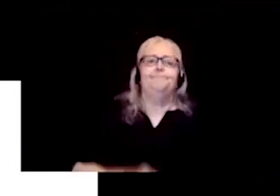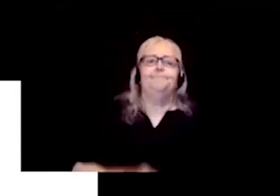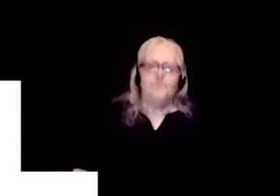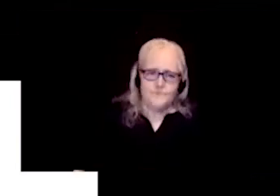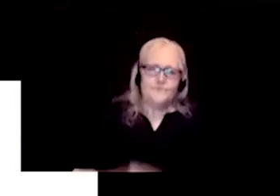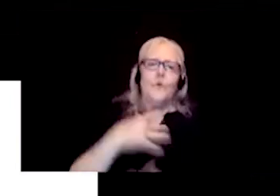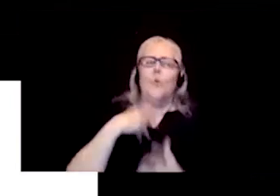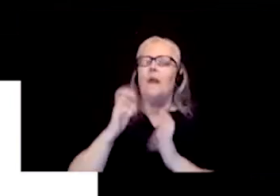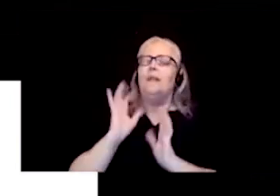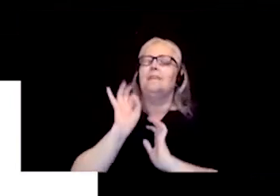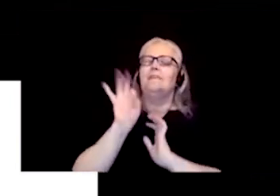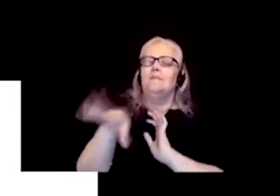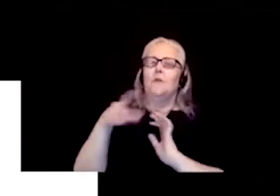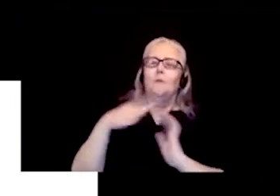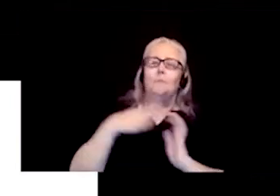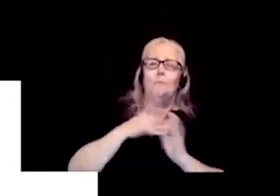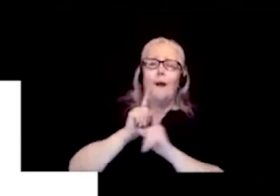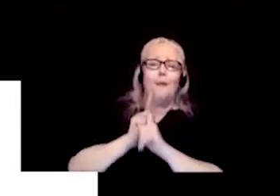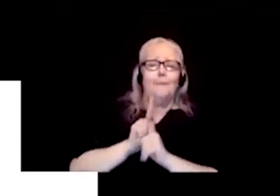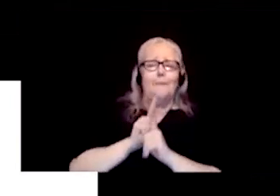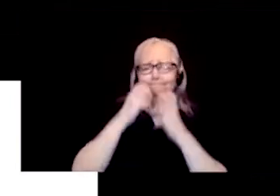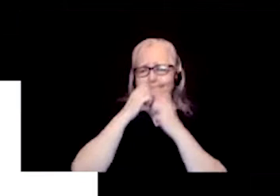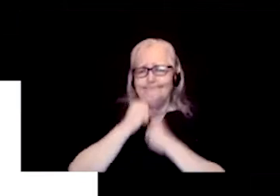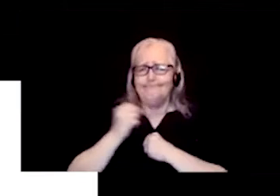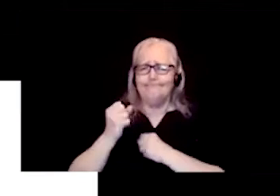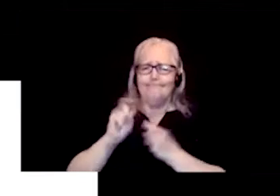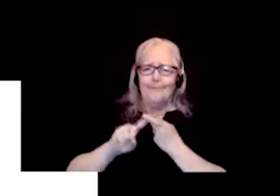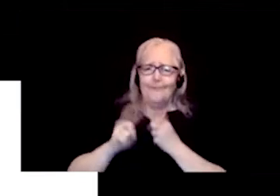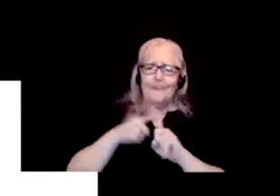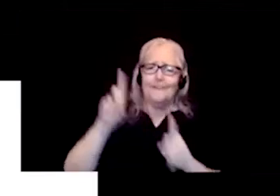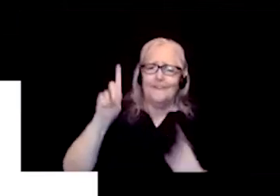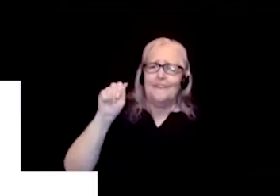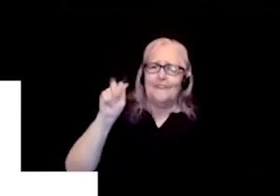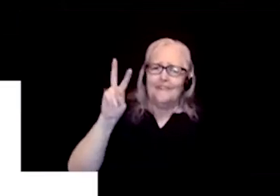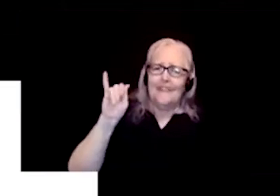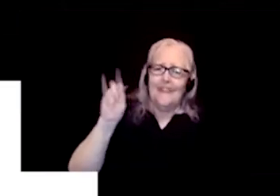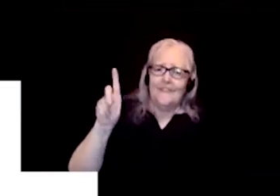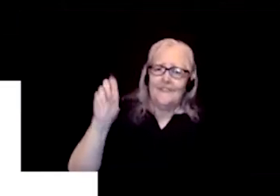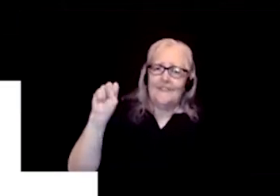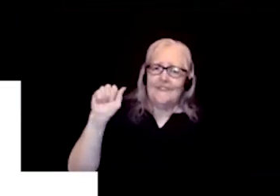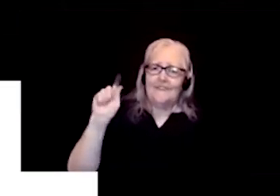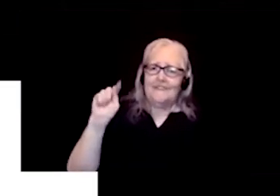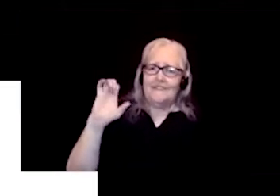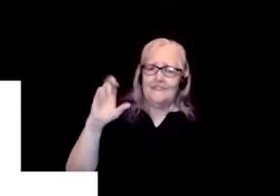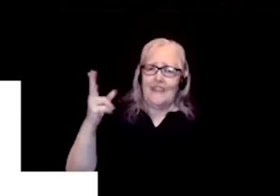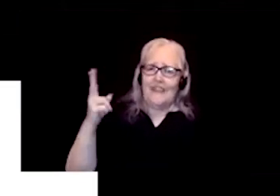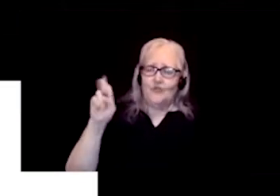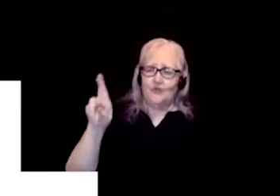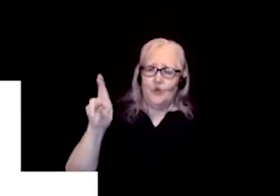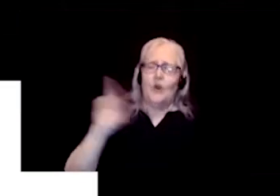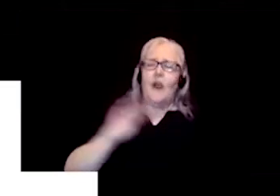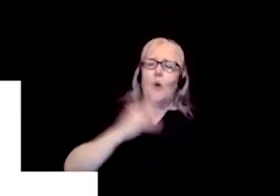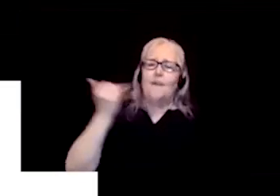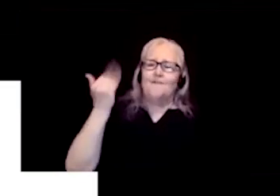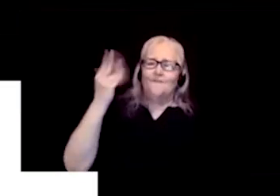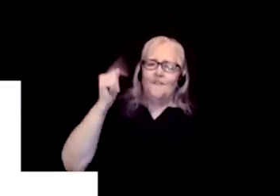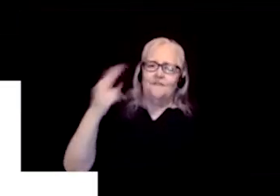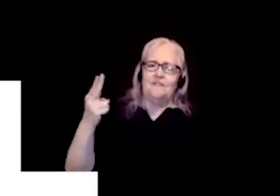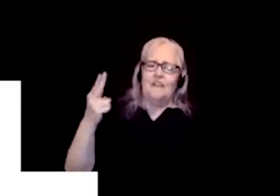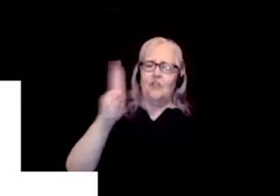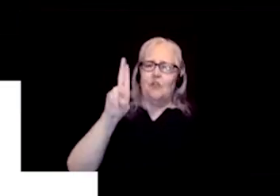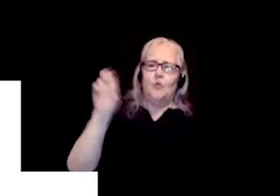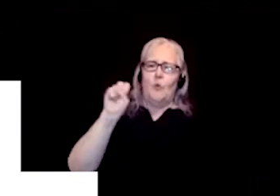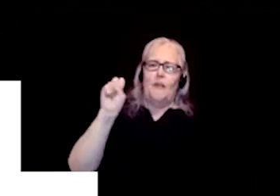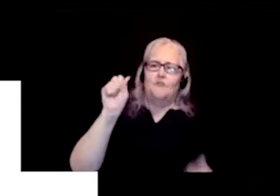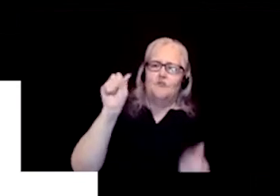dear mentor and friend of mine, Dr. David Satcher, who was our 16th US Surgeon General. You know, as